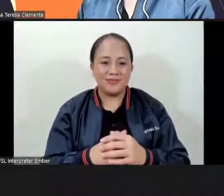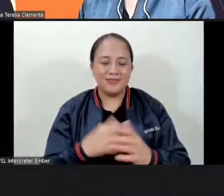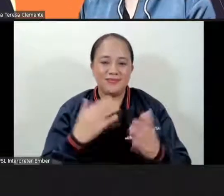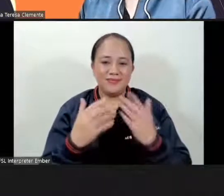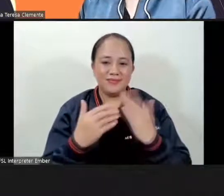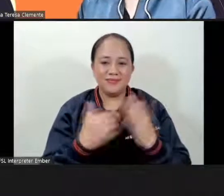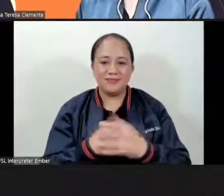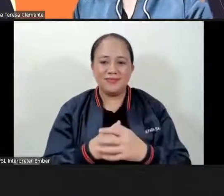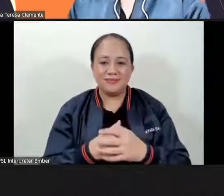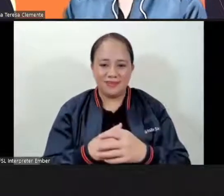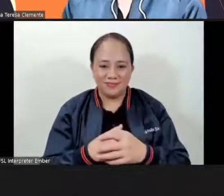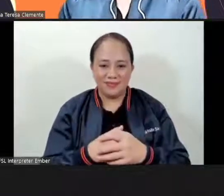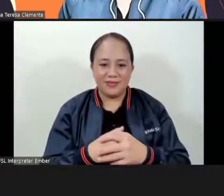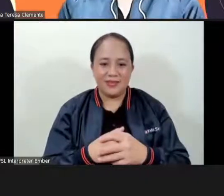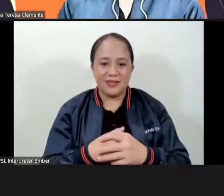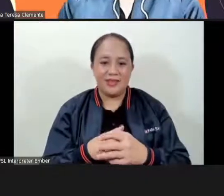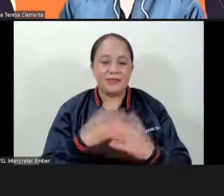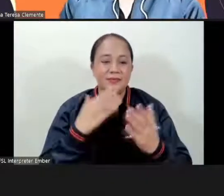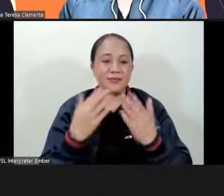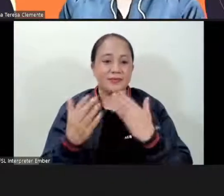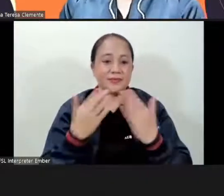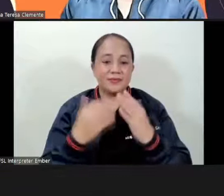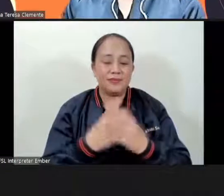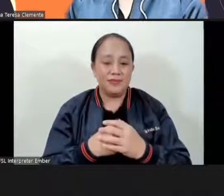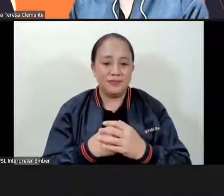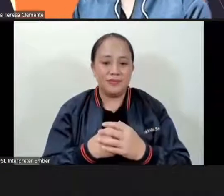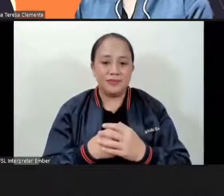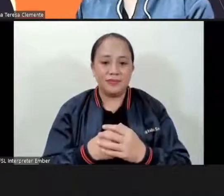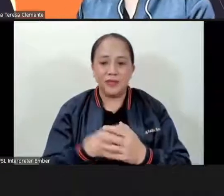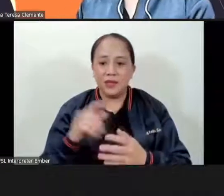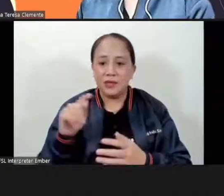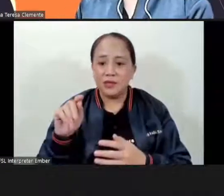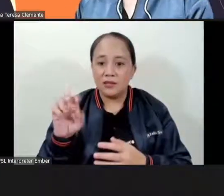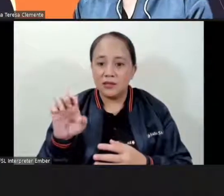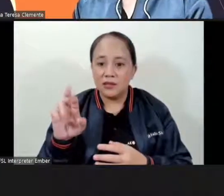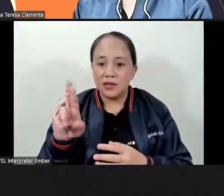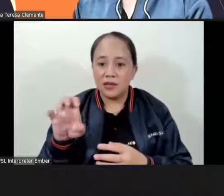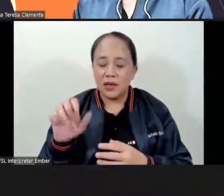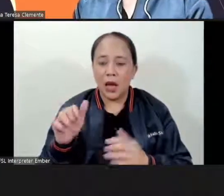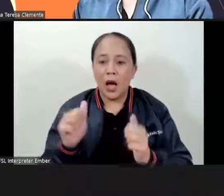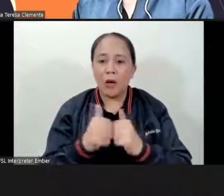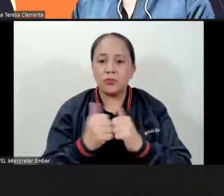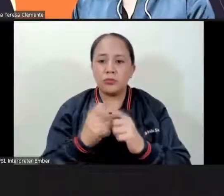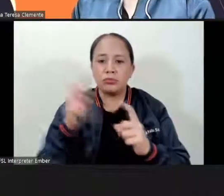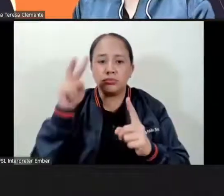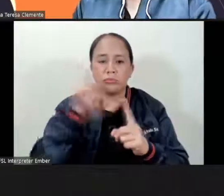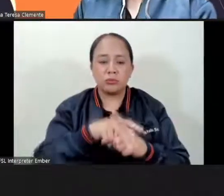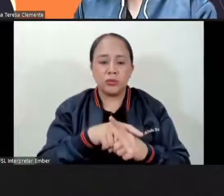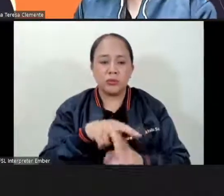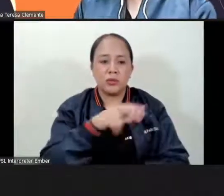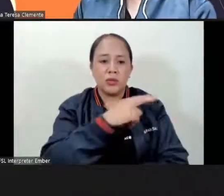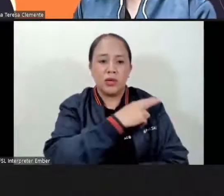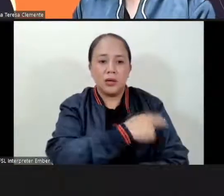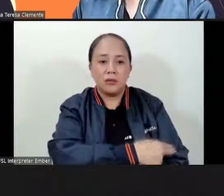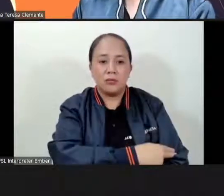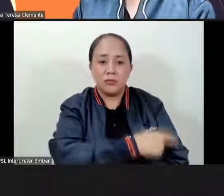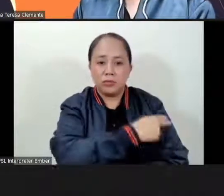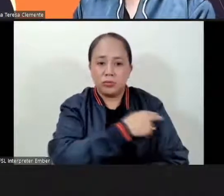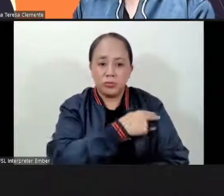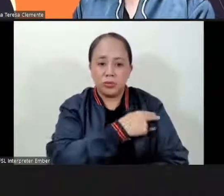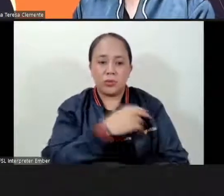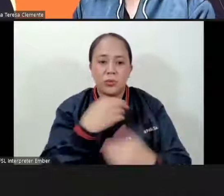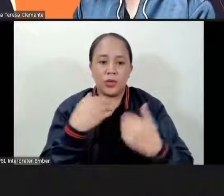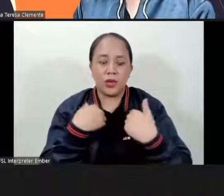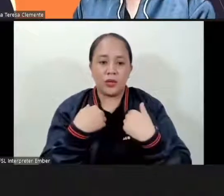Dr. Mel. Thank you, Mr. Re. Question daw, how will they apply? Yung hospital nila, how will they apply to have